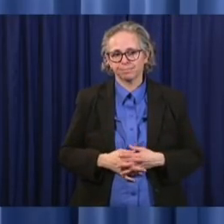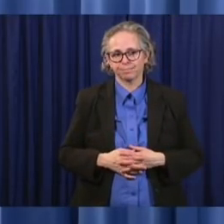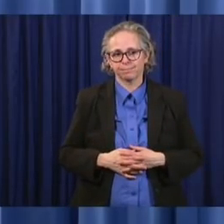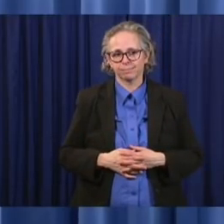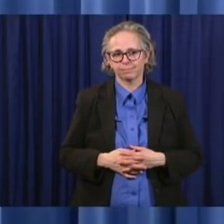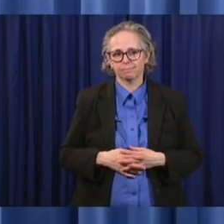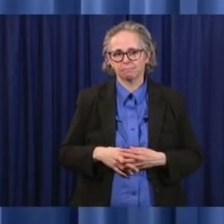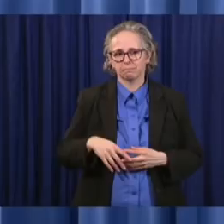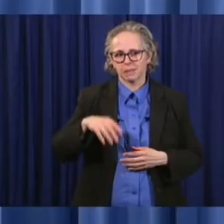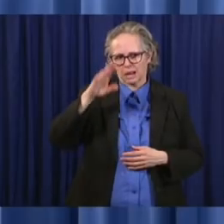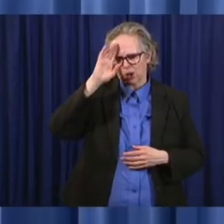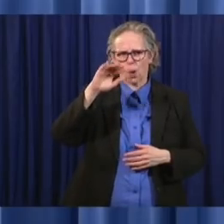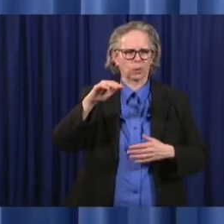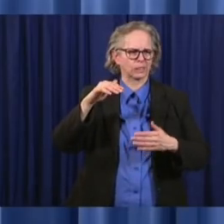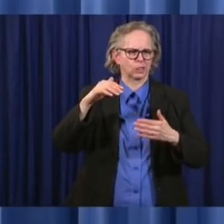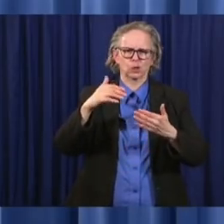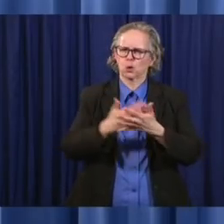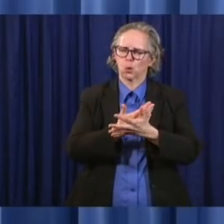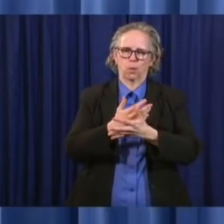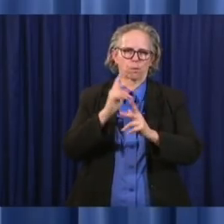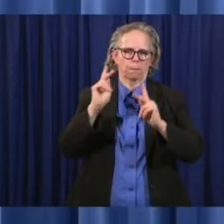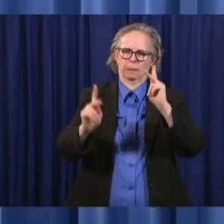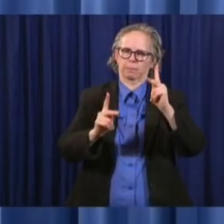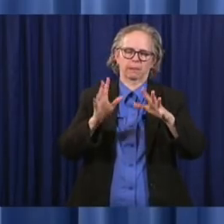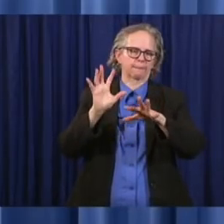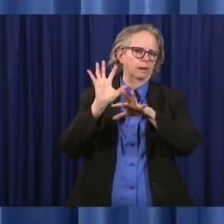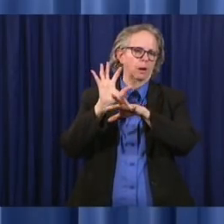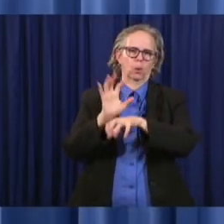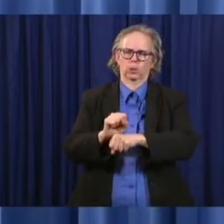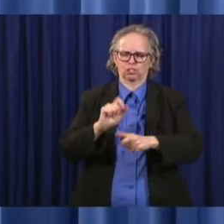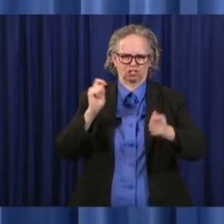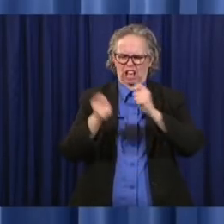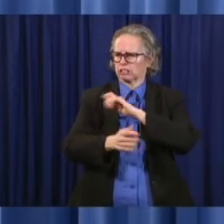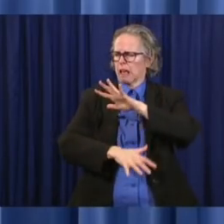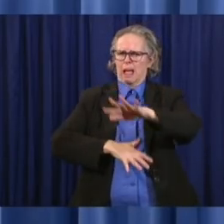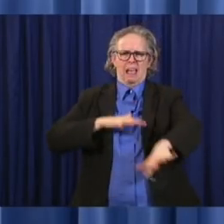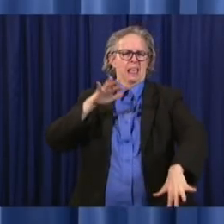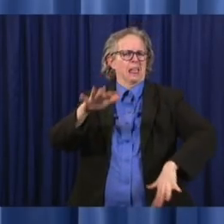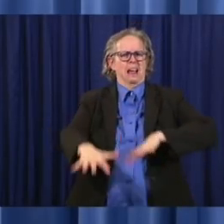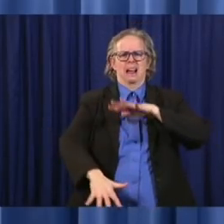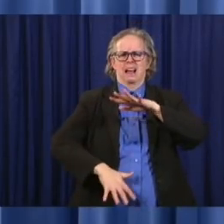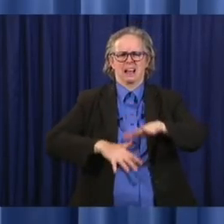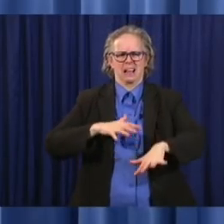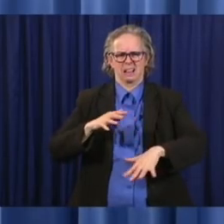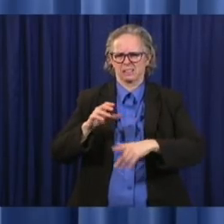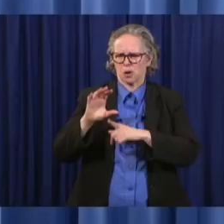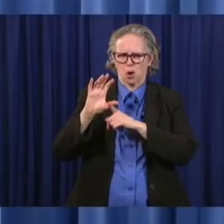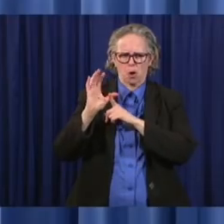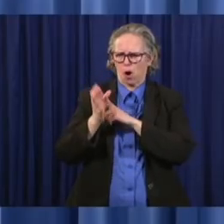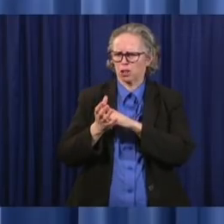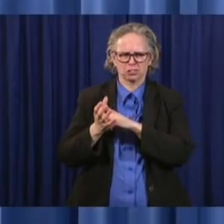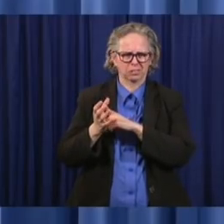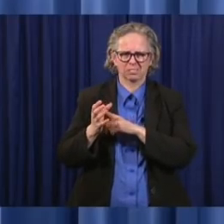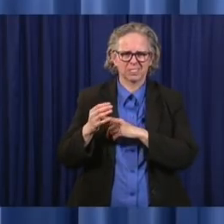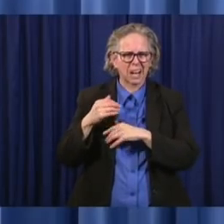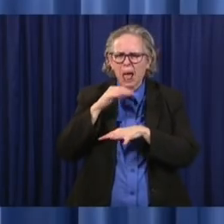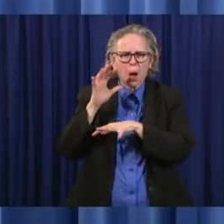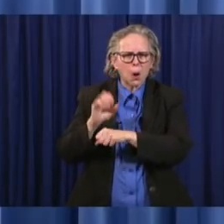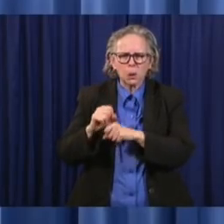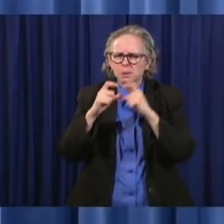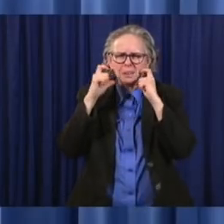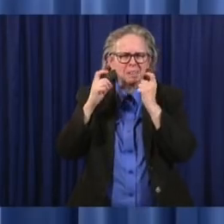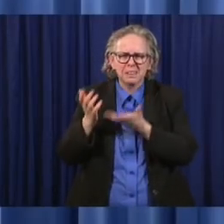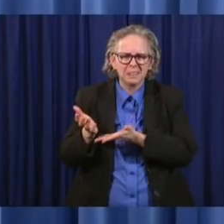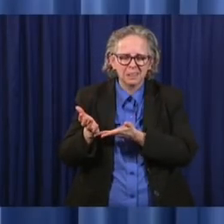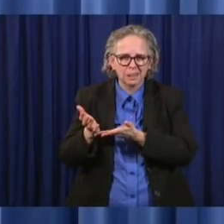to. It is a change for us. We're culturally not used to doing this, but again,